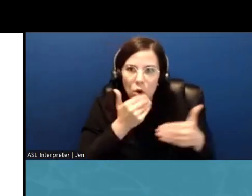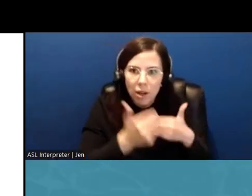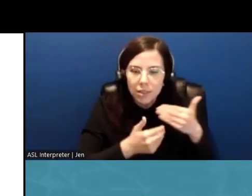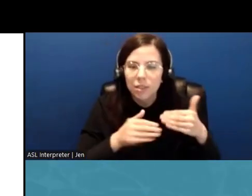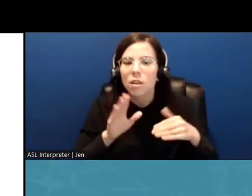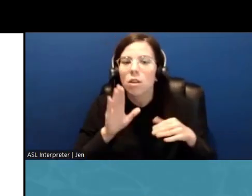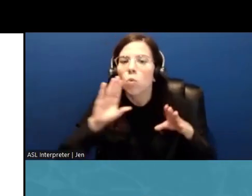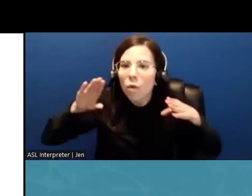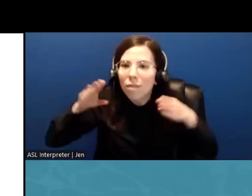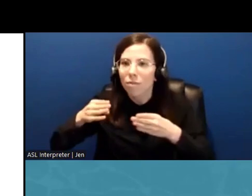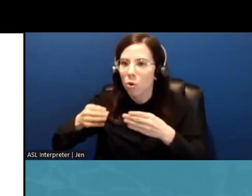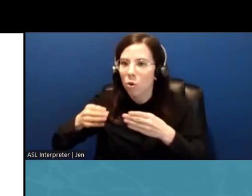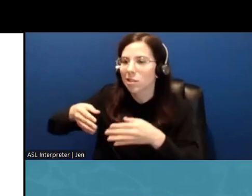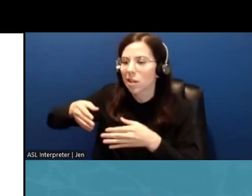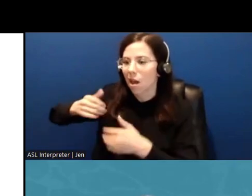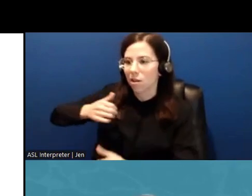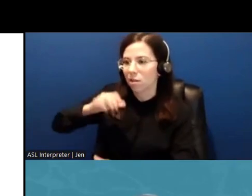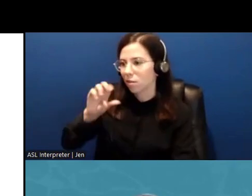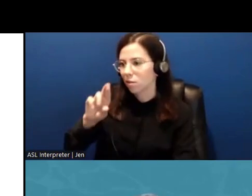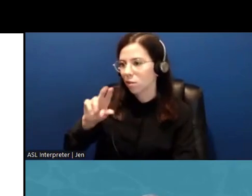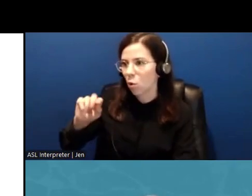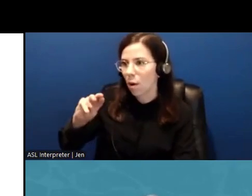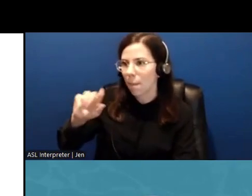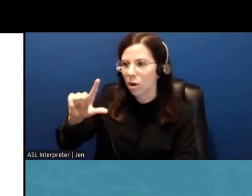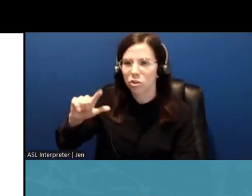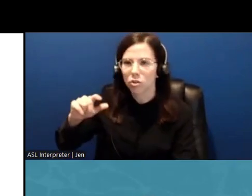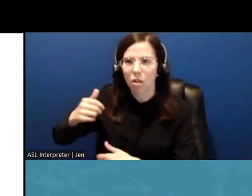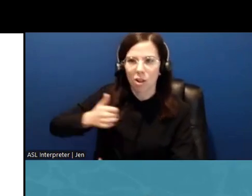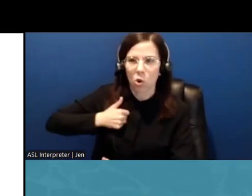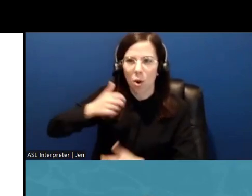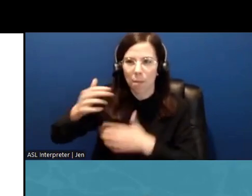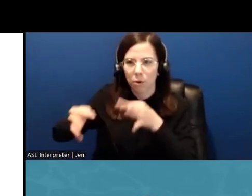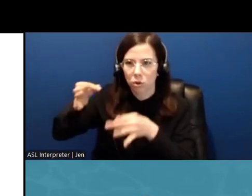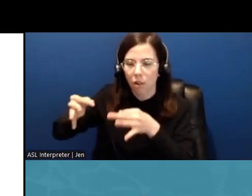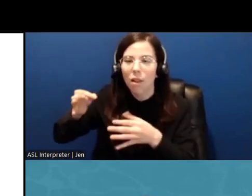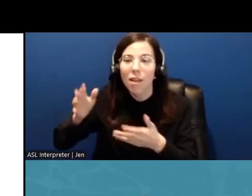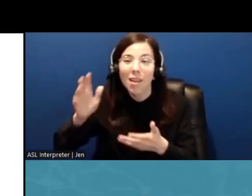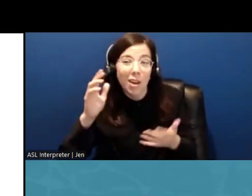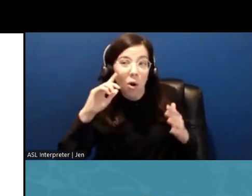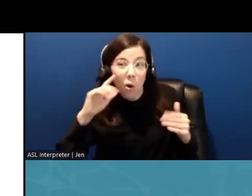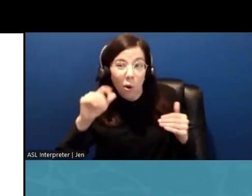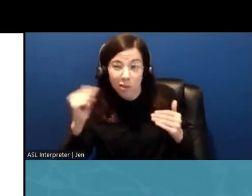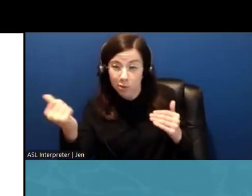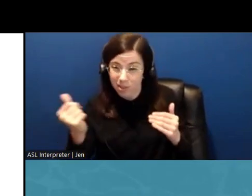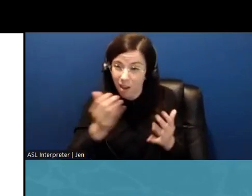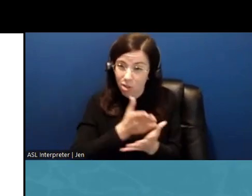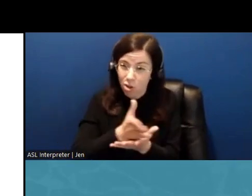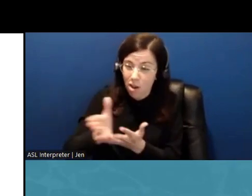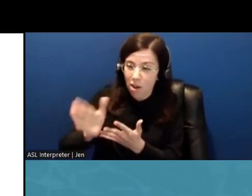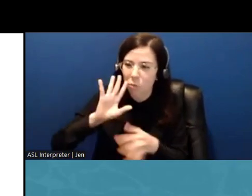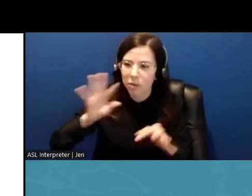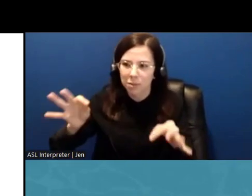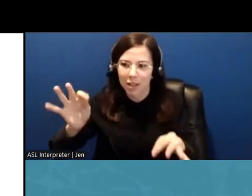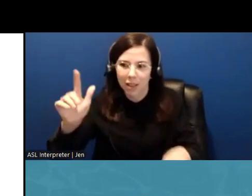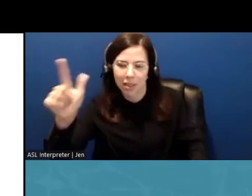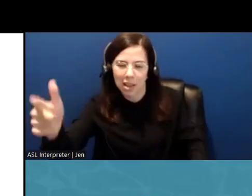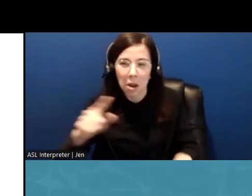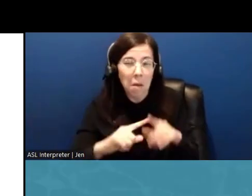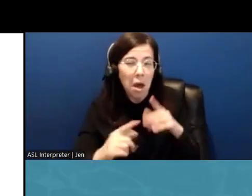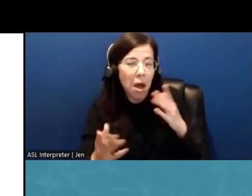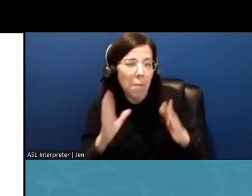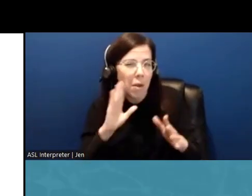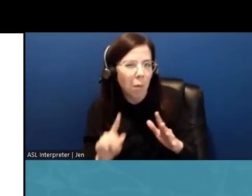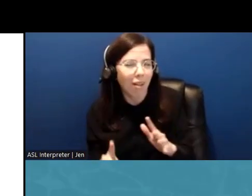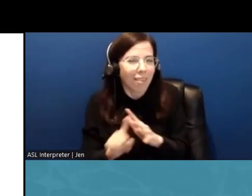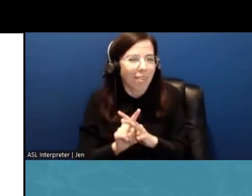focus on the court-martial process, and hopefully at another time we can do a training on some of those other avenues, but they might sneak in a little